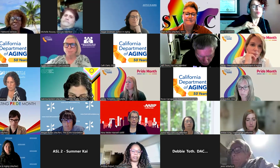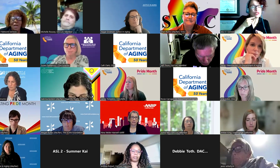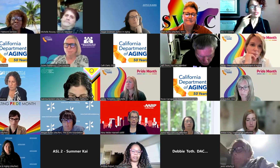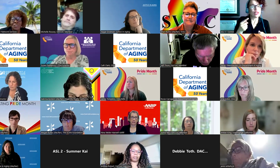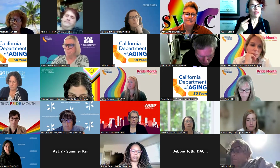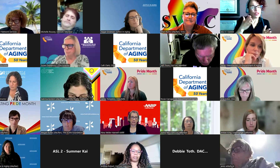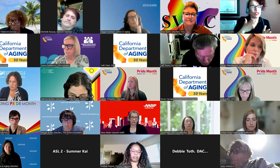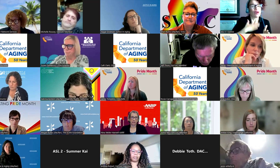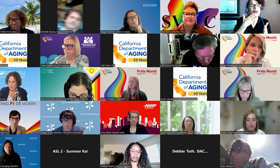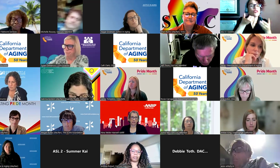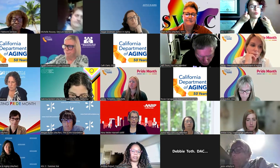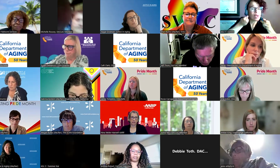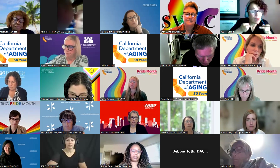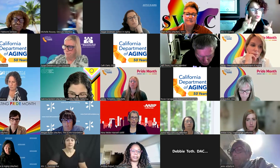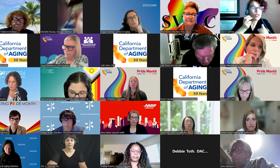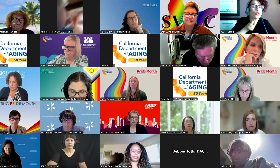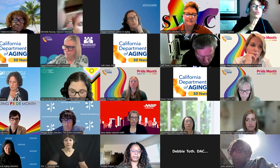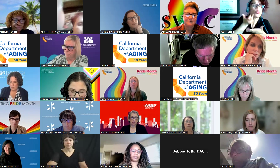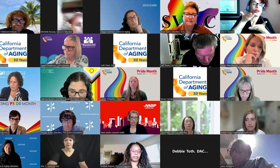glad you gave me the opportunity.